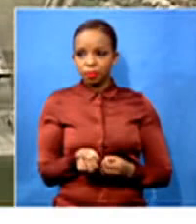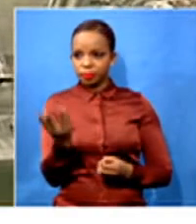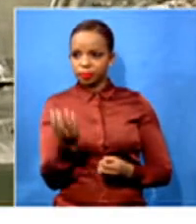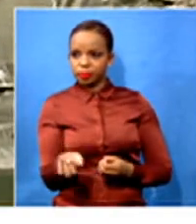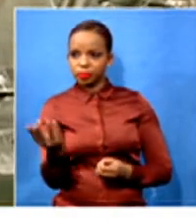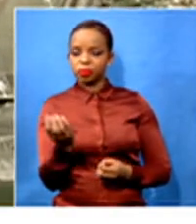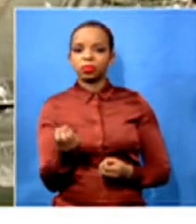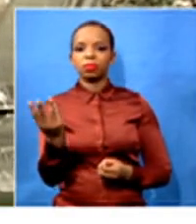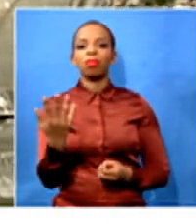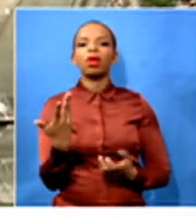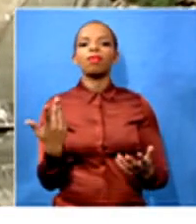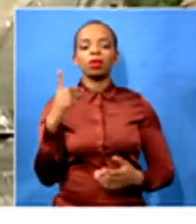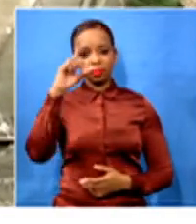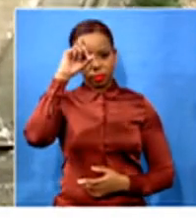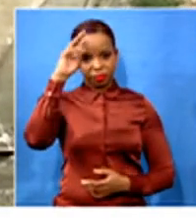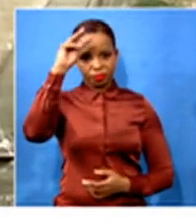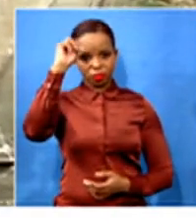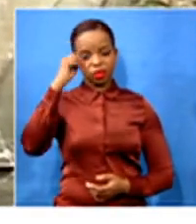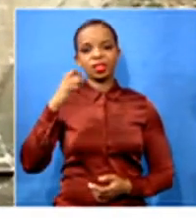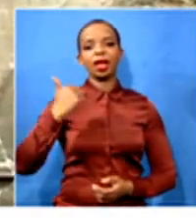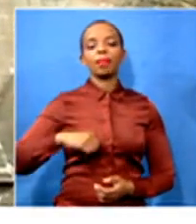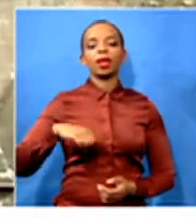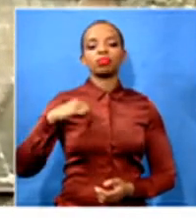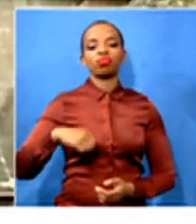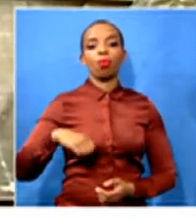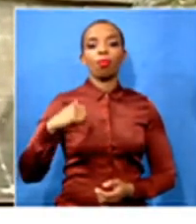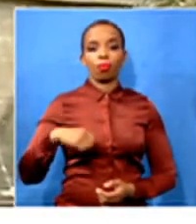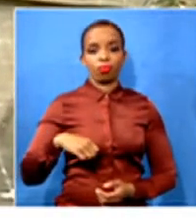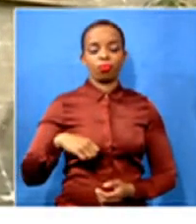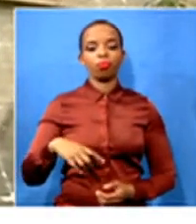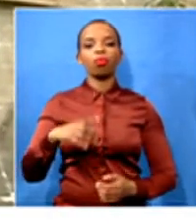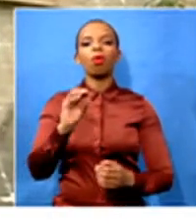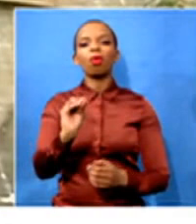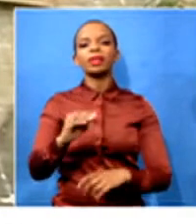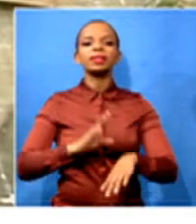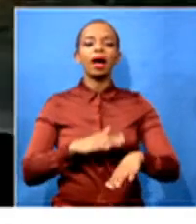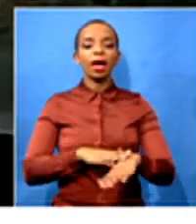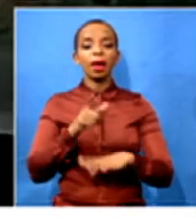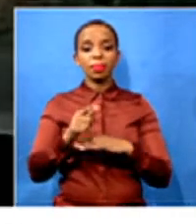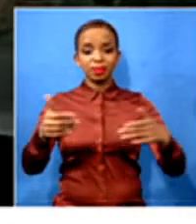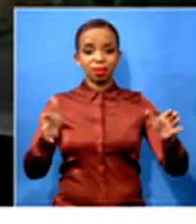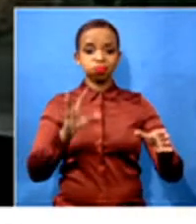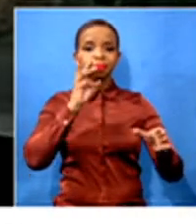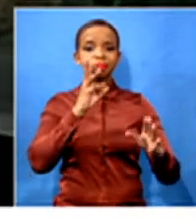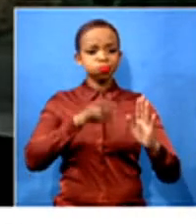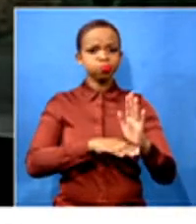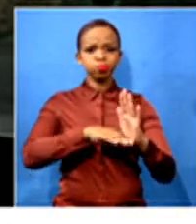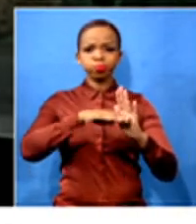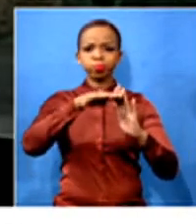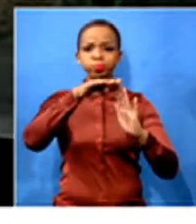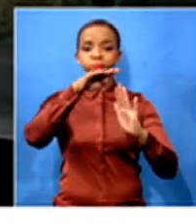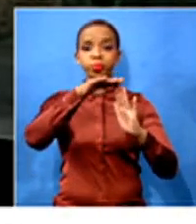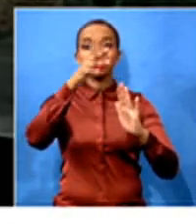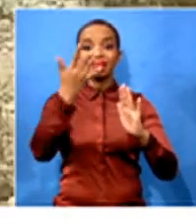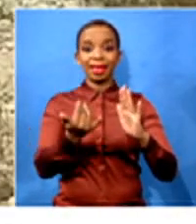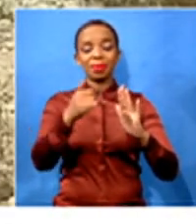supplies water to the Nelson Mandela Metro. There were times that this dam was overflowing, but now there's hardly enough water